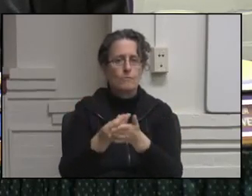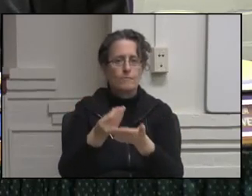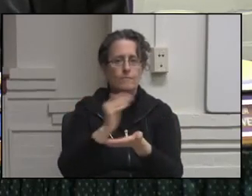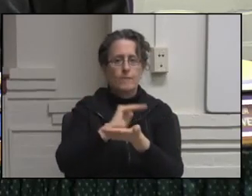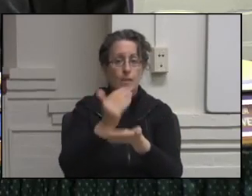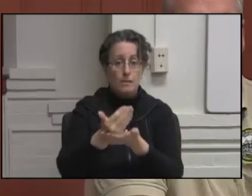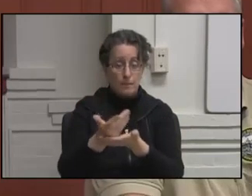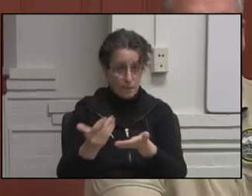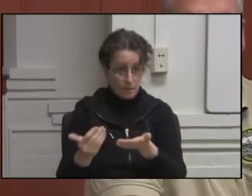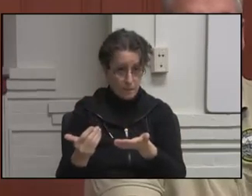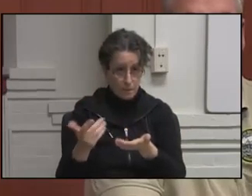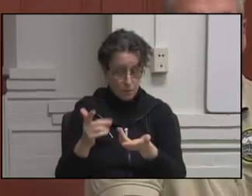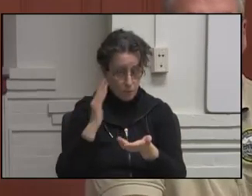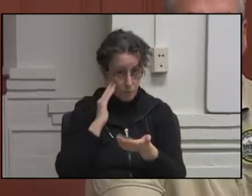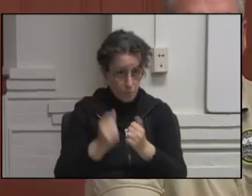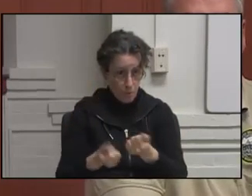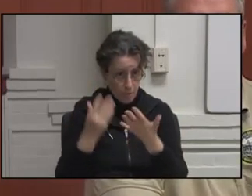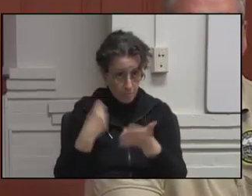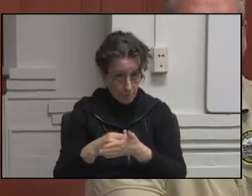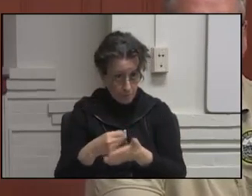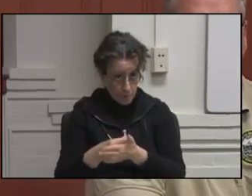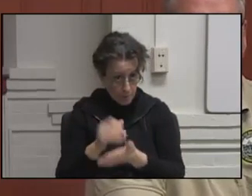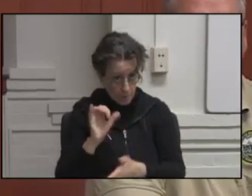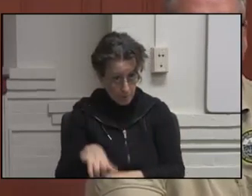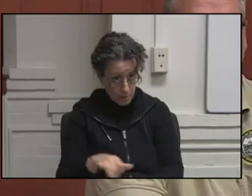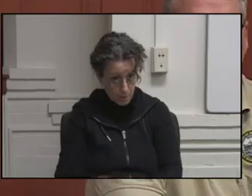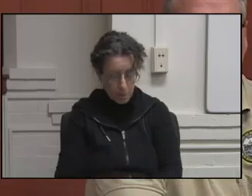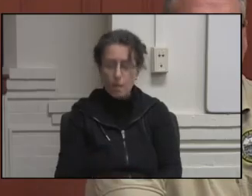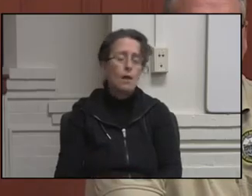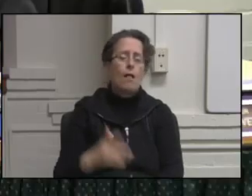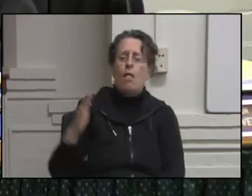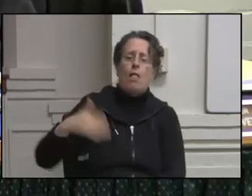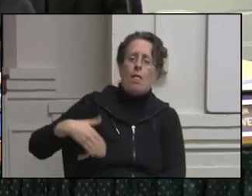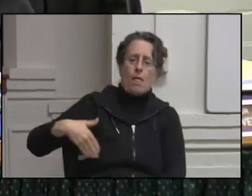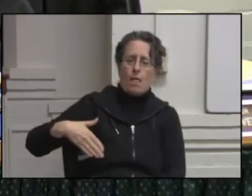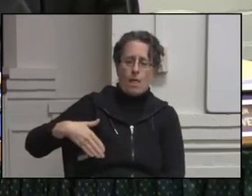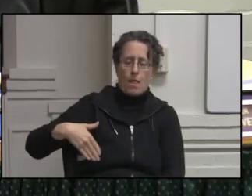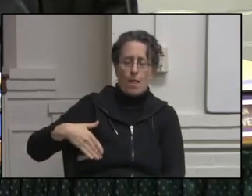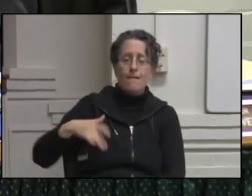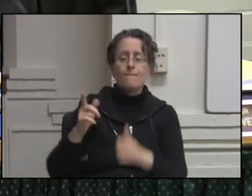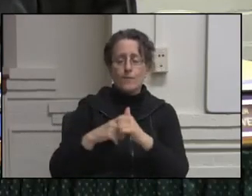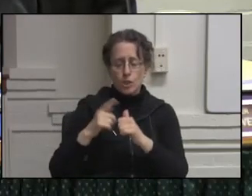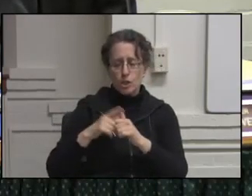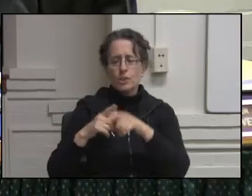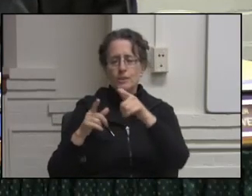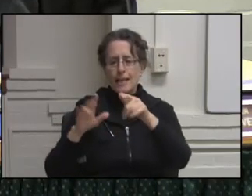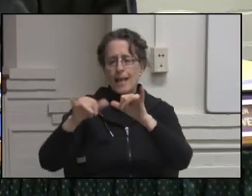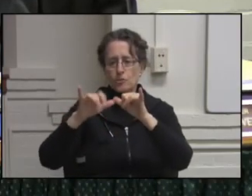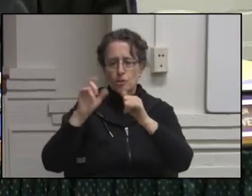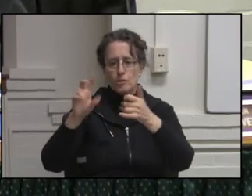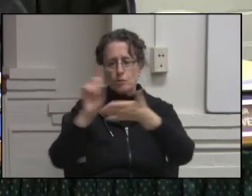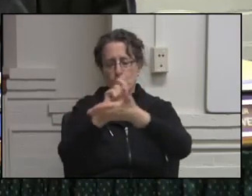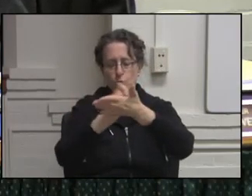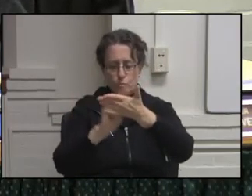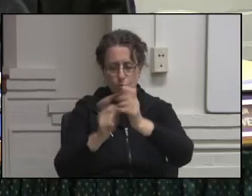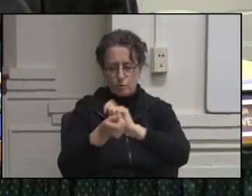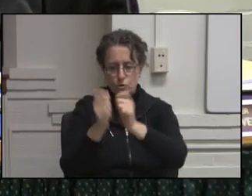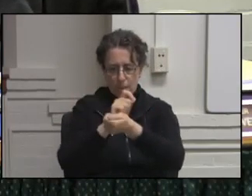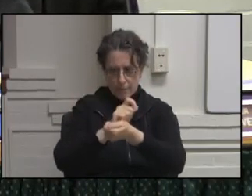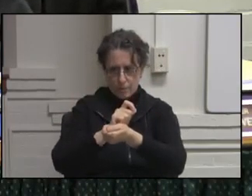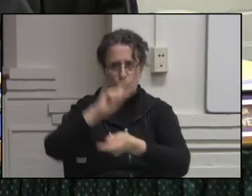And do we have an estimate of how much money that might be? We don't yet because that rescoping is going to be going on. What we